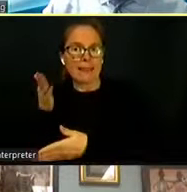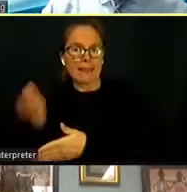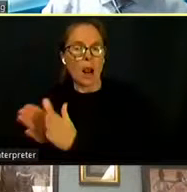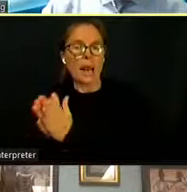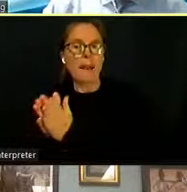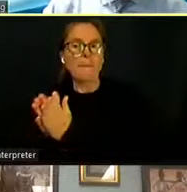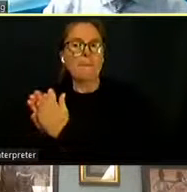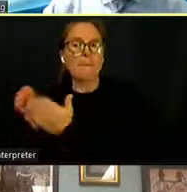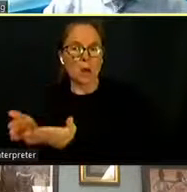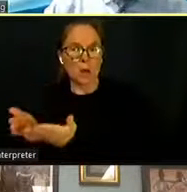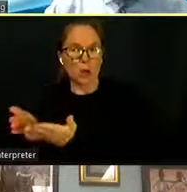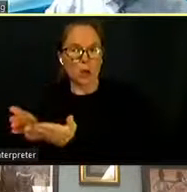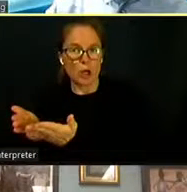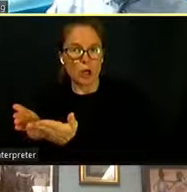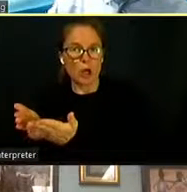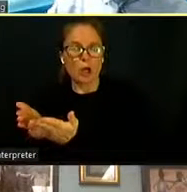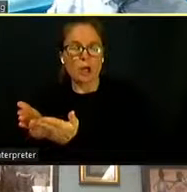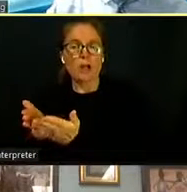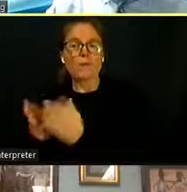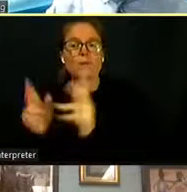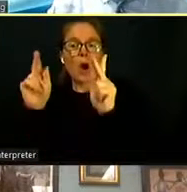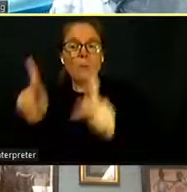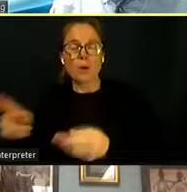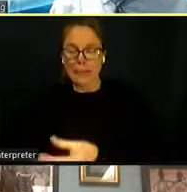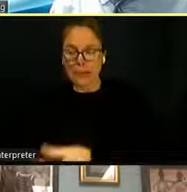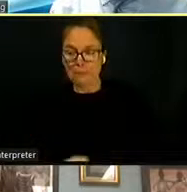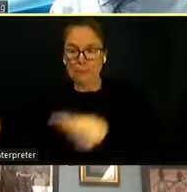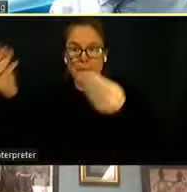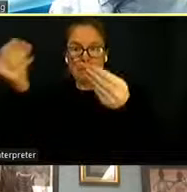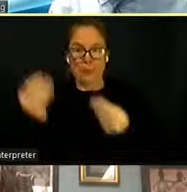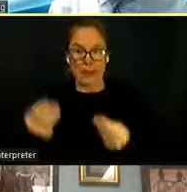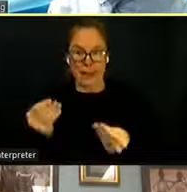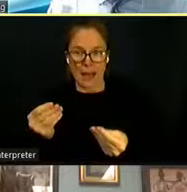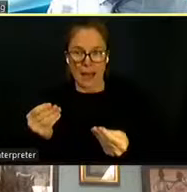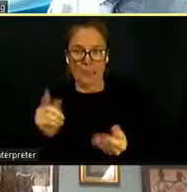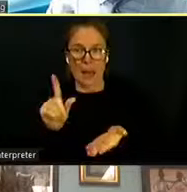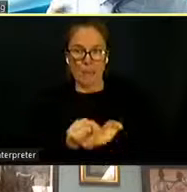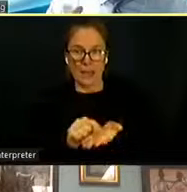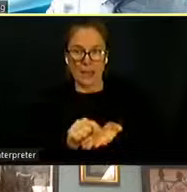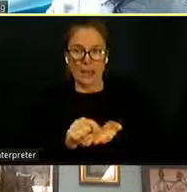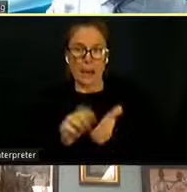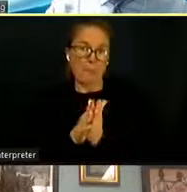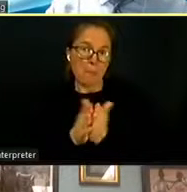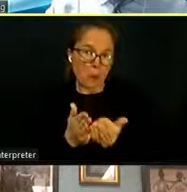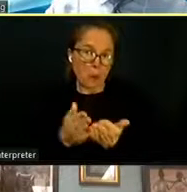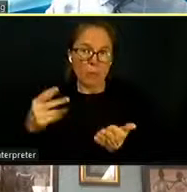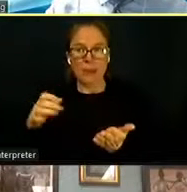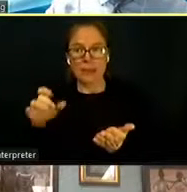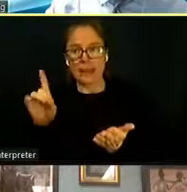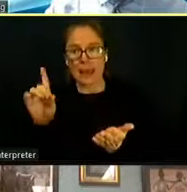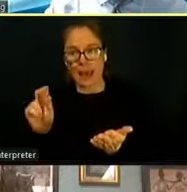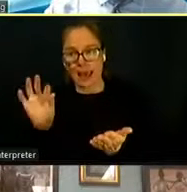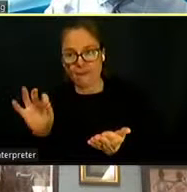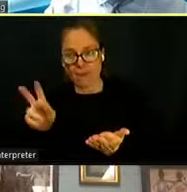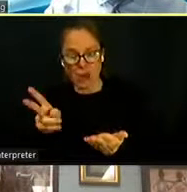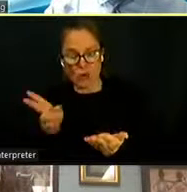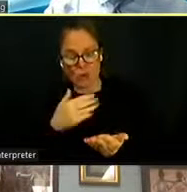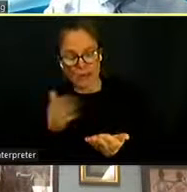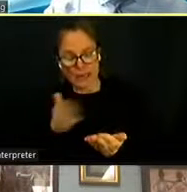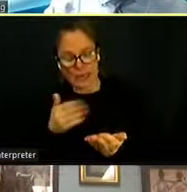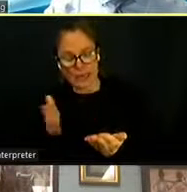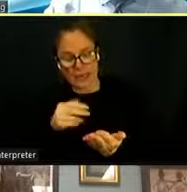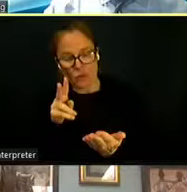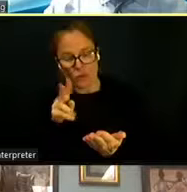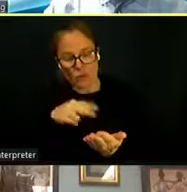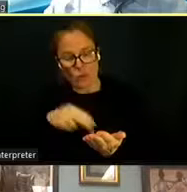where someone can actually pick up a printed book or a printed PDF to go through it and then read the budget analysis.